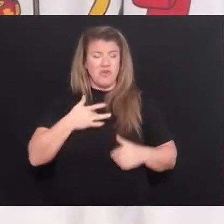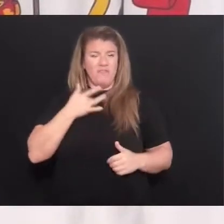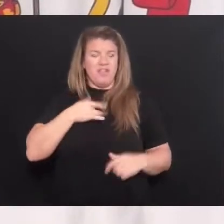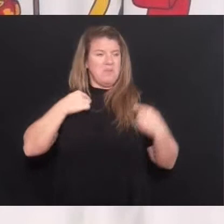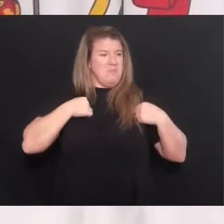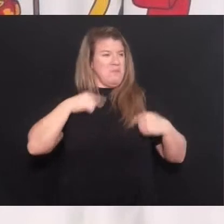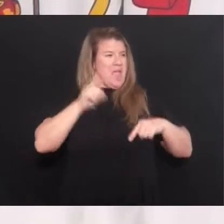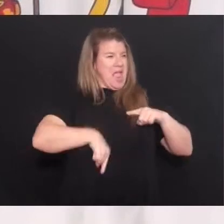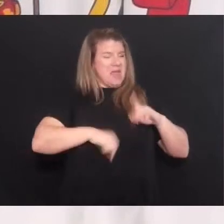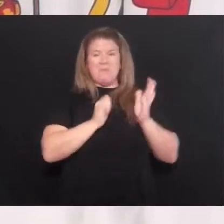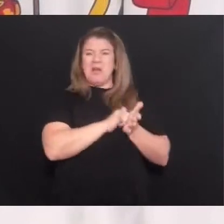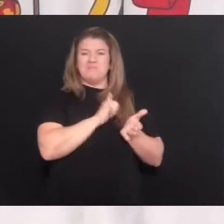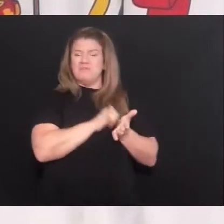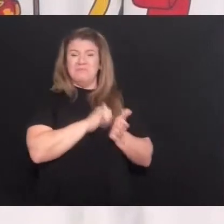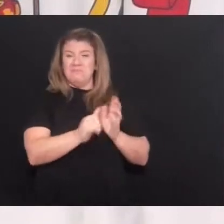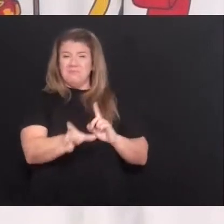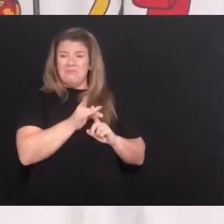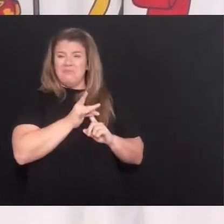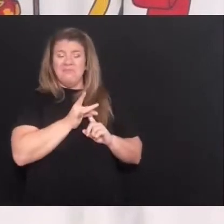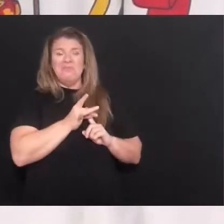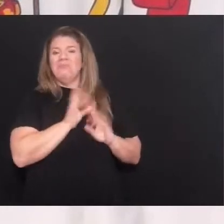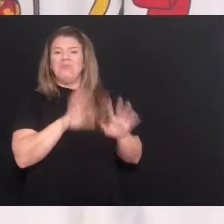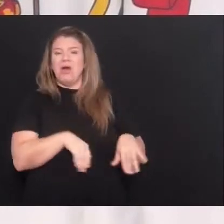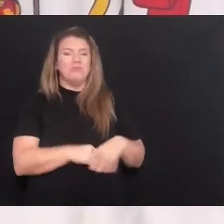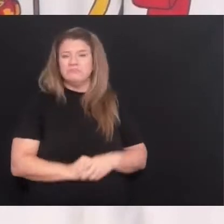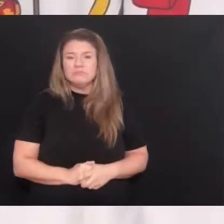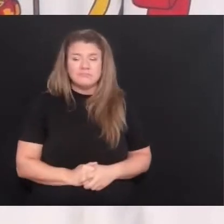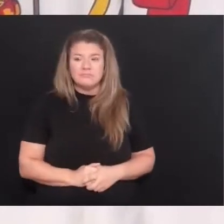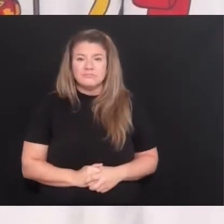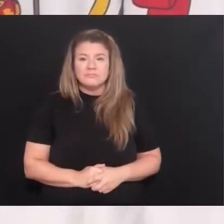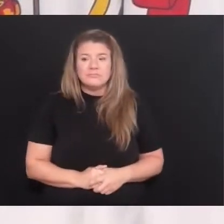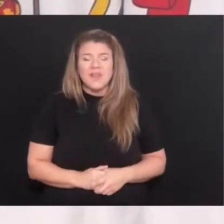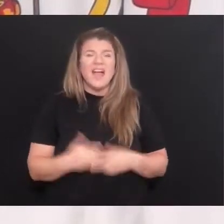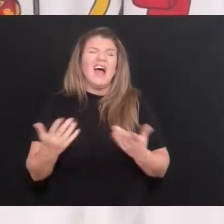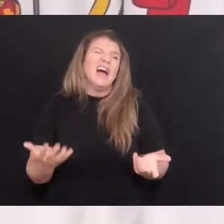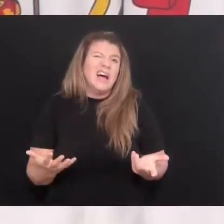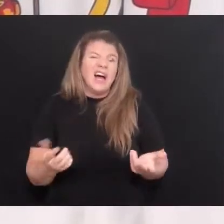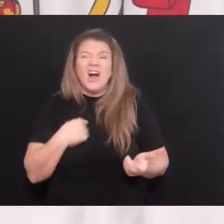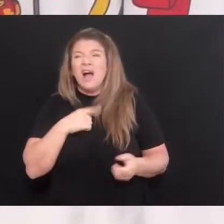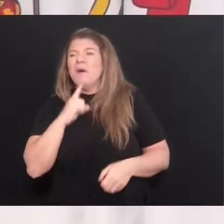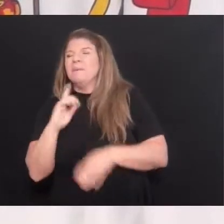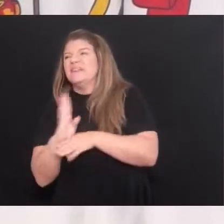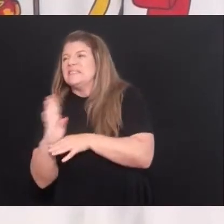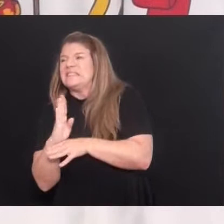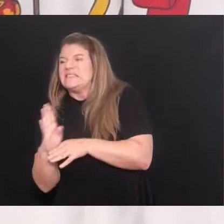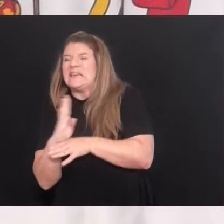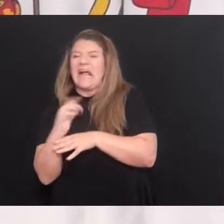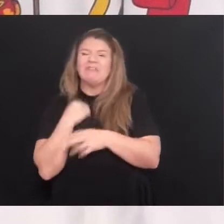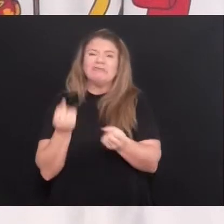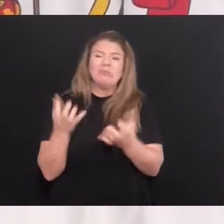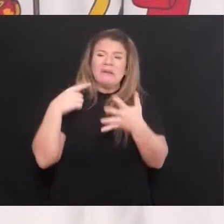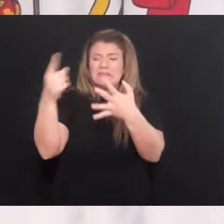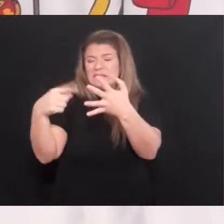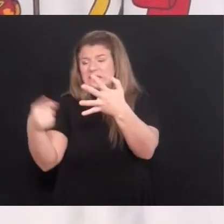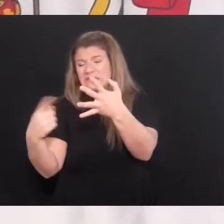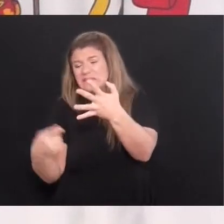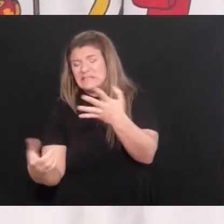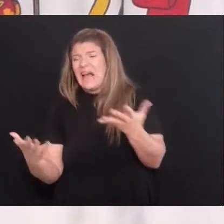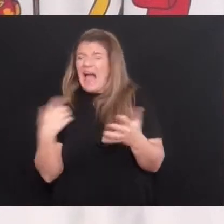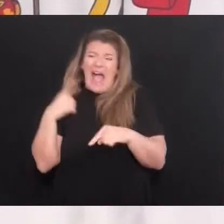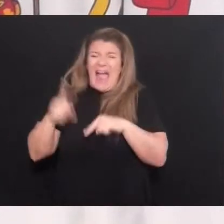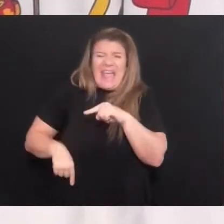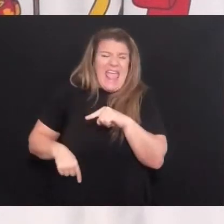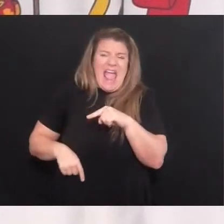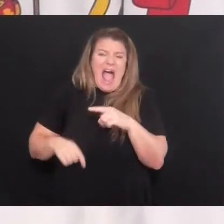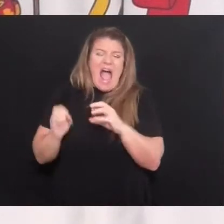me? Or yet, you may think, well, I'm really busy today and I really just got so many things to do and I